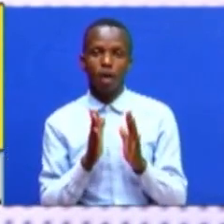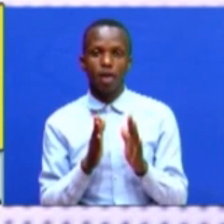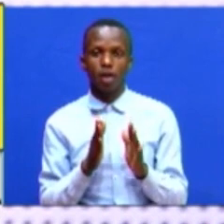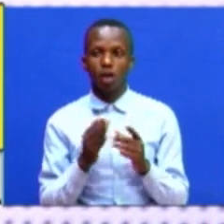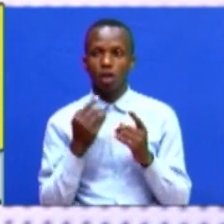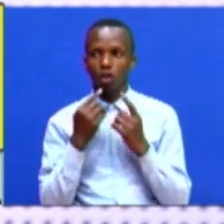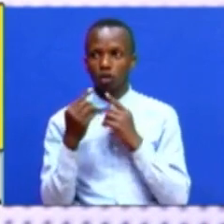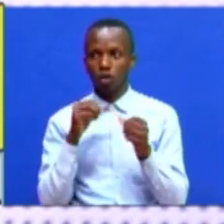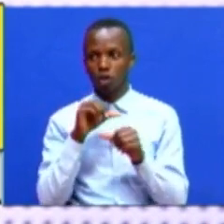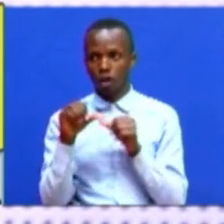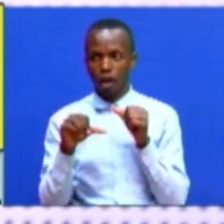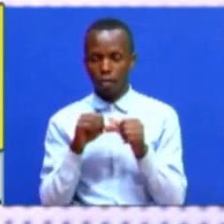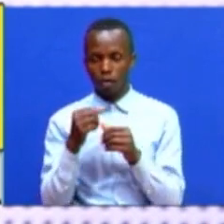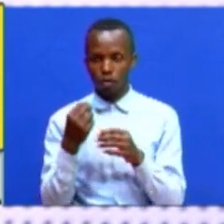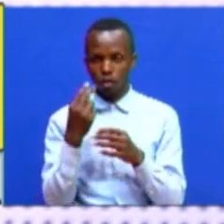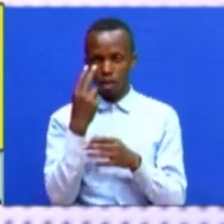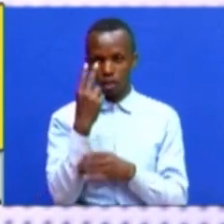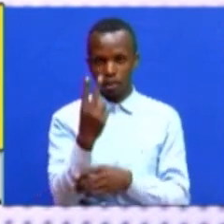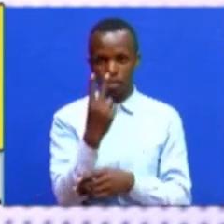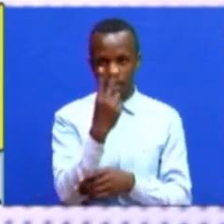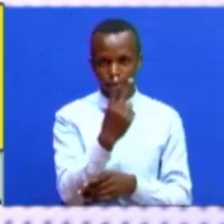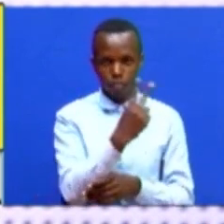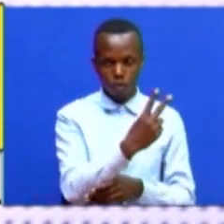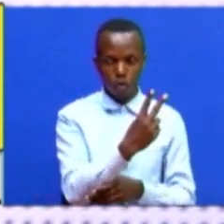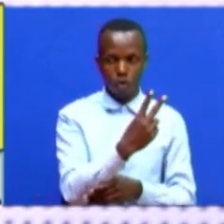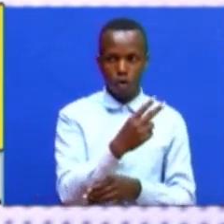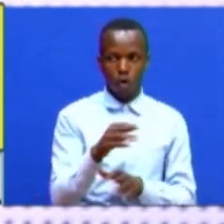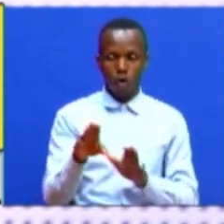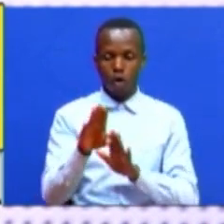talk about the triple bottom line: